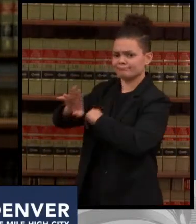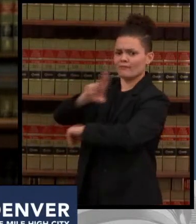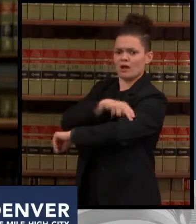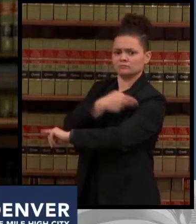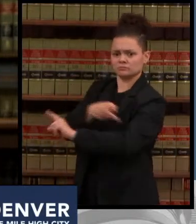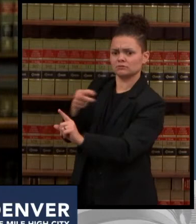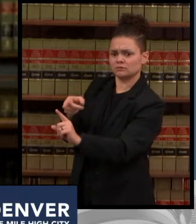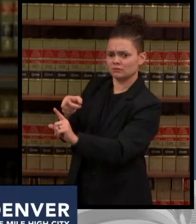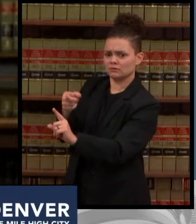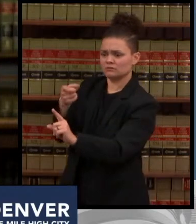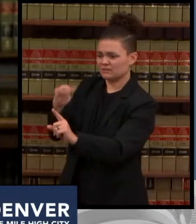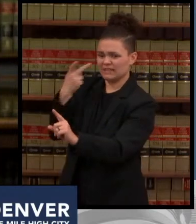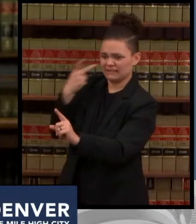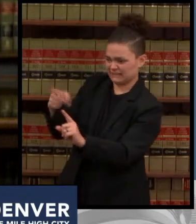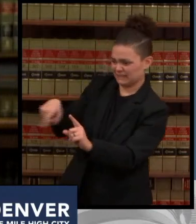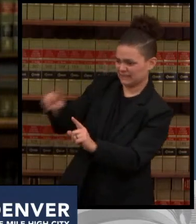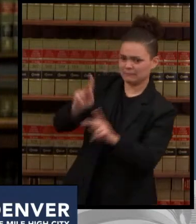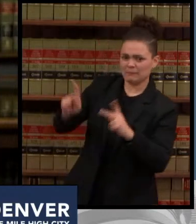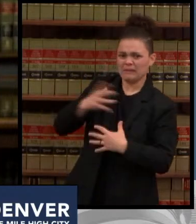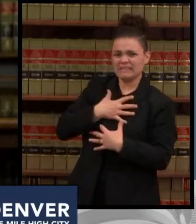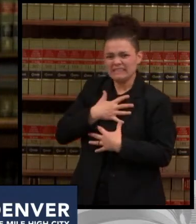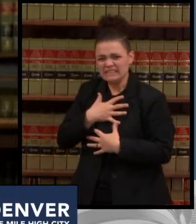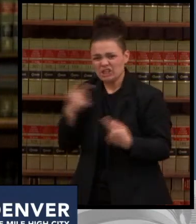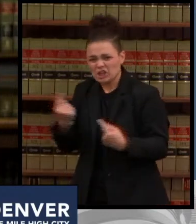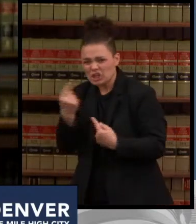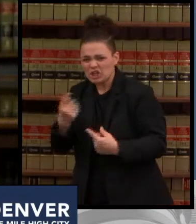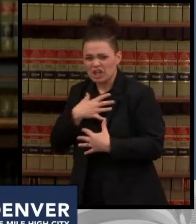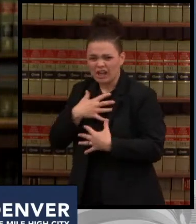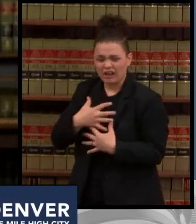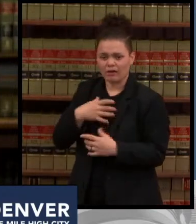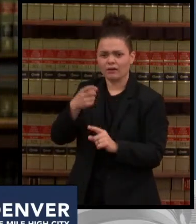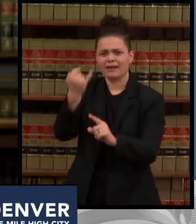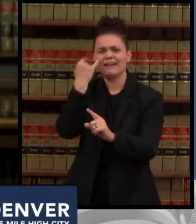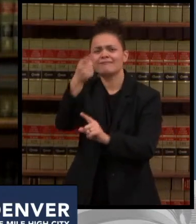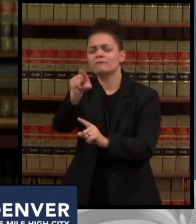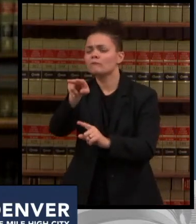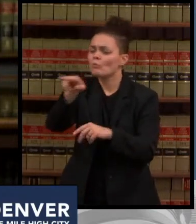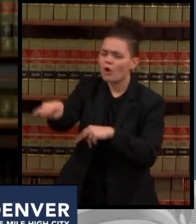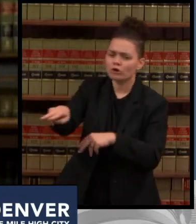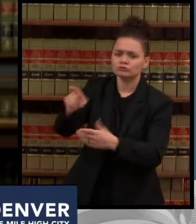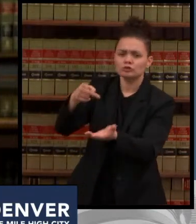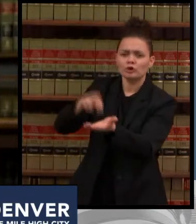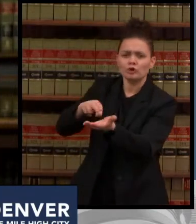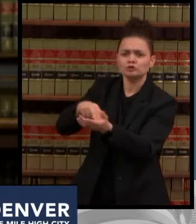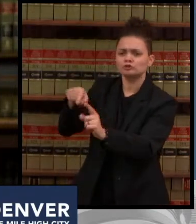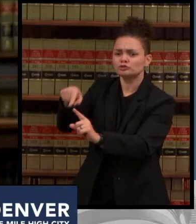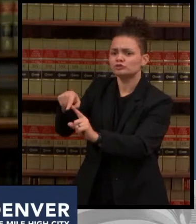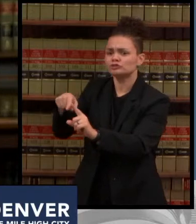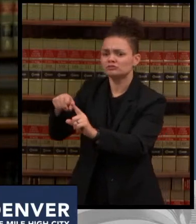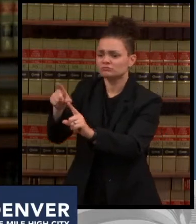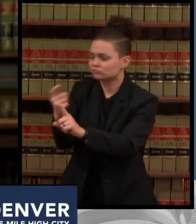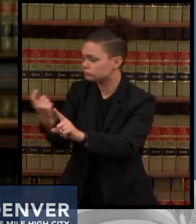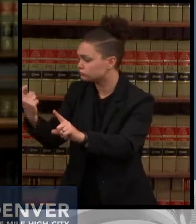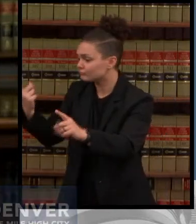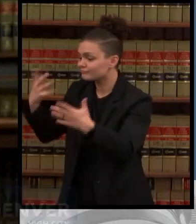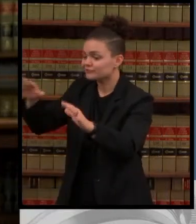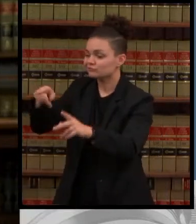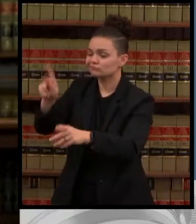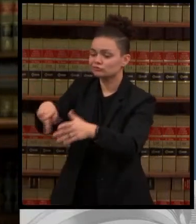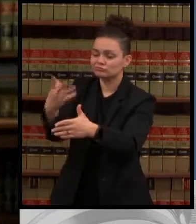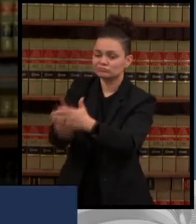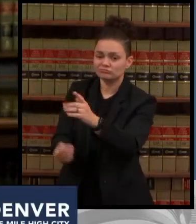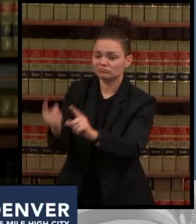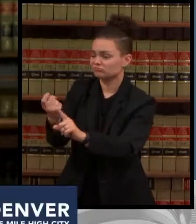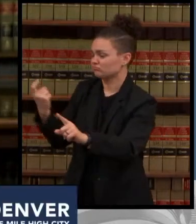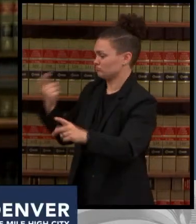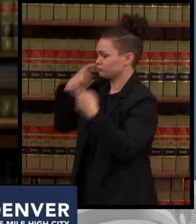gasping for breath. Not if you watched a nurse walk out of a patient's room and break into tears because she